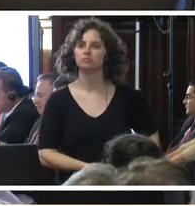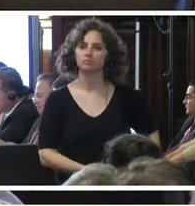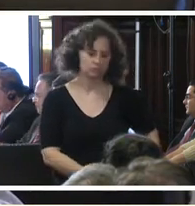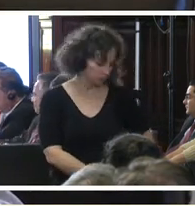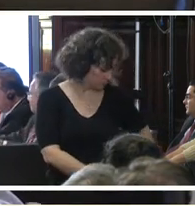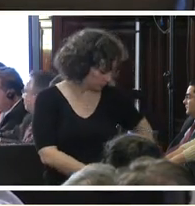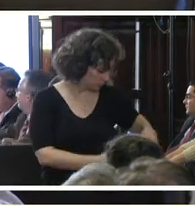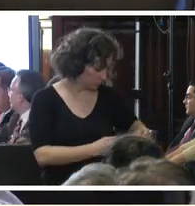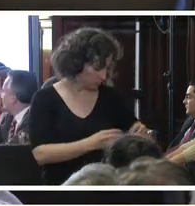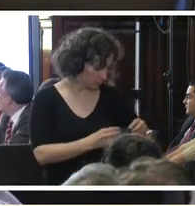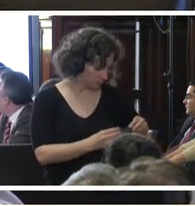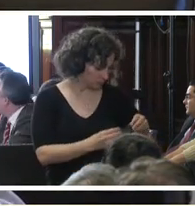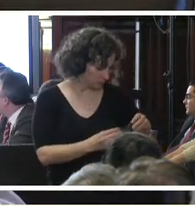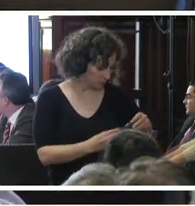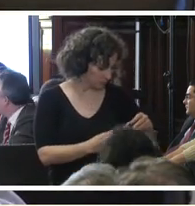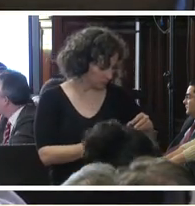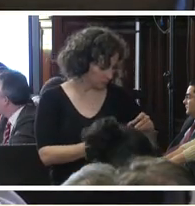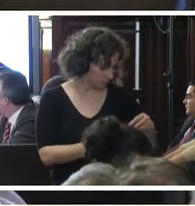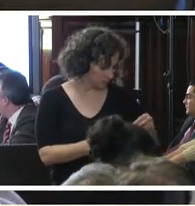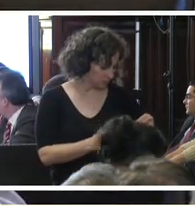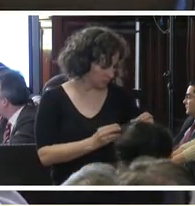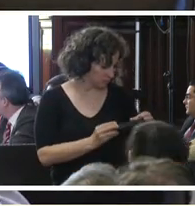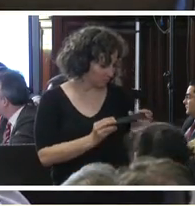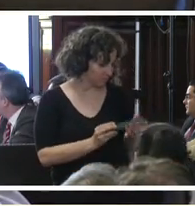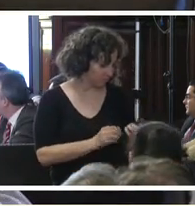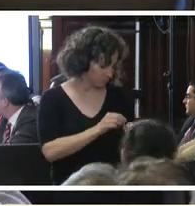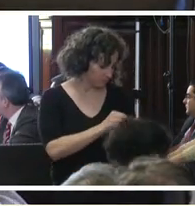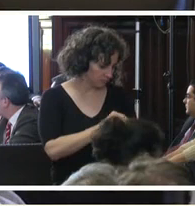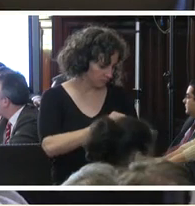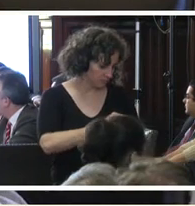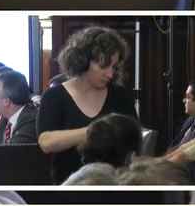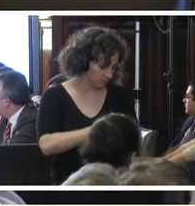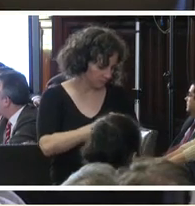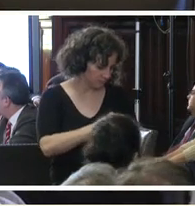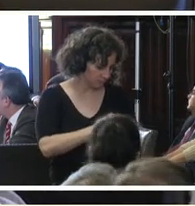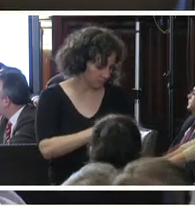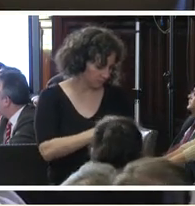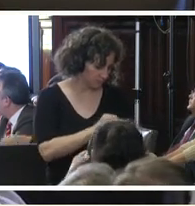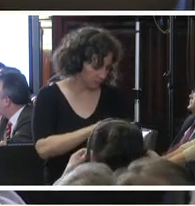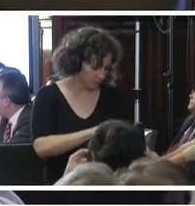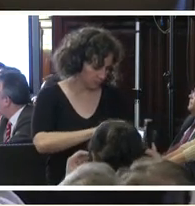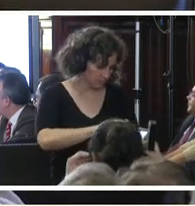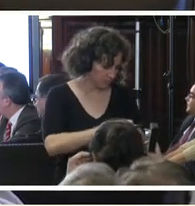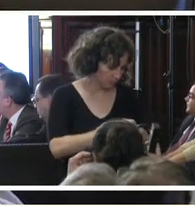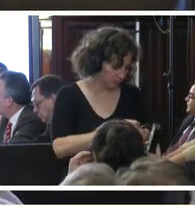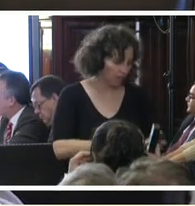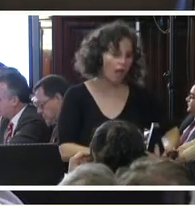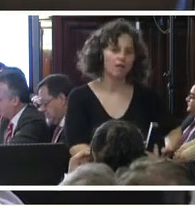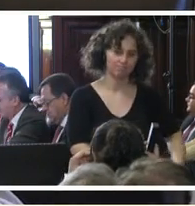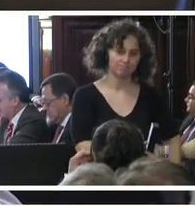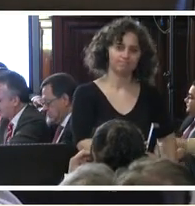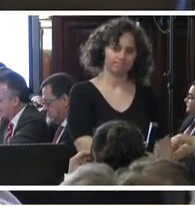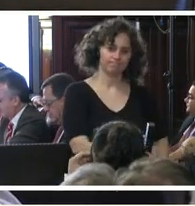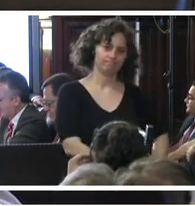and send to us additional information, any other information you deem would be useful to the Commission